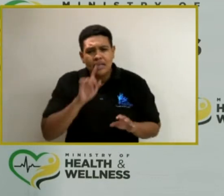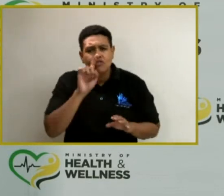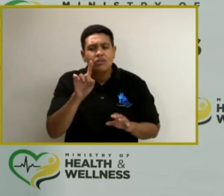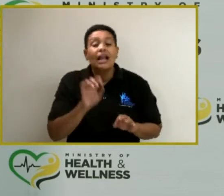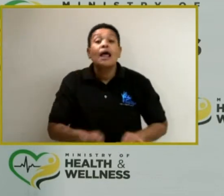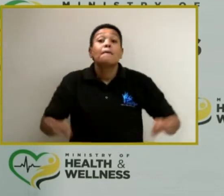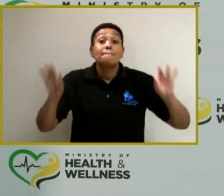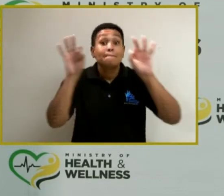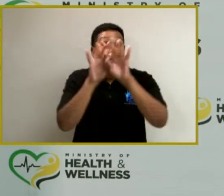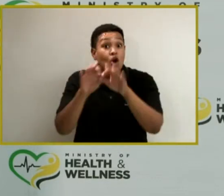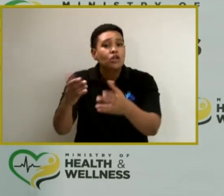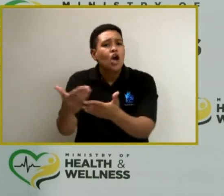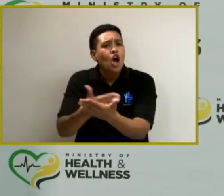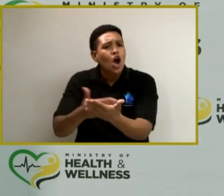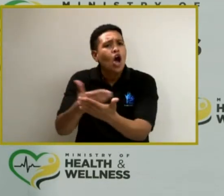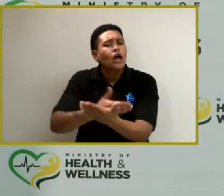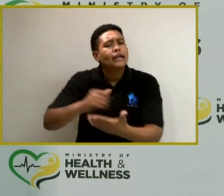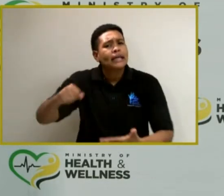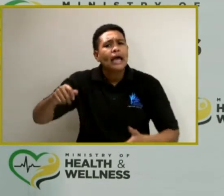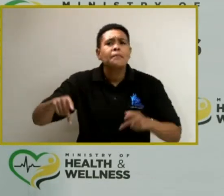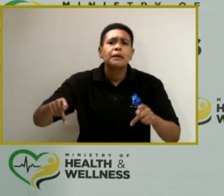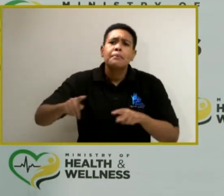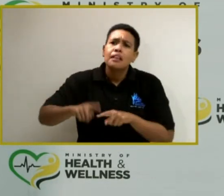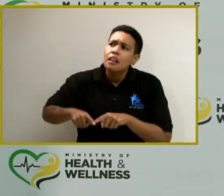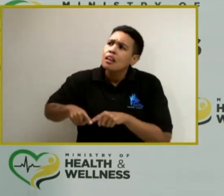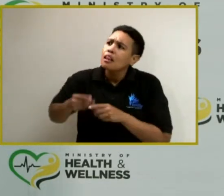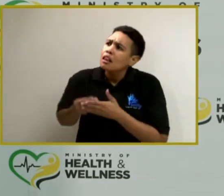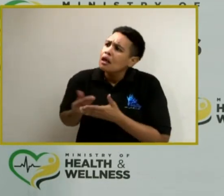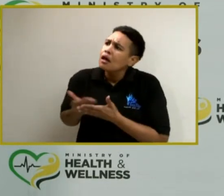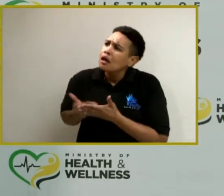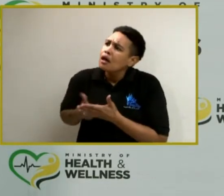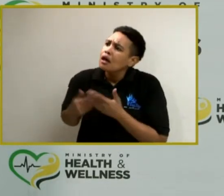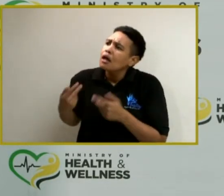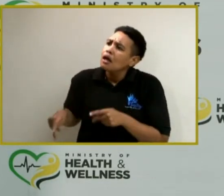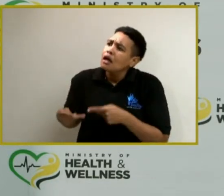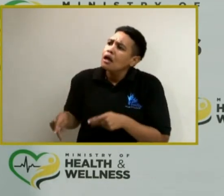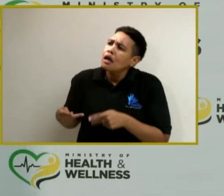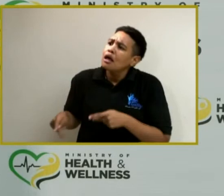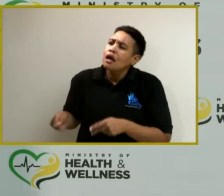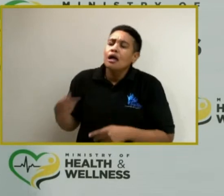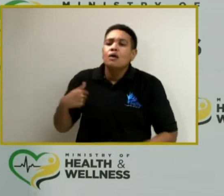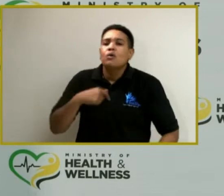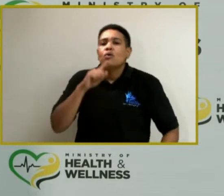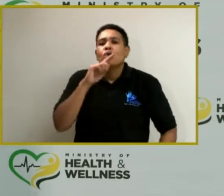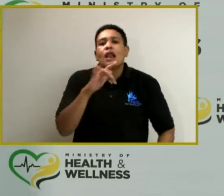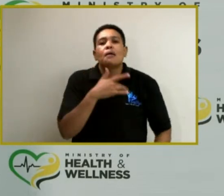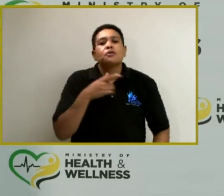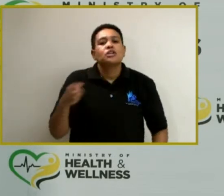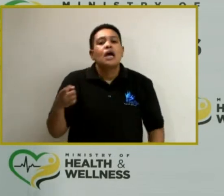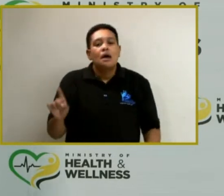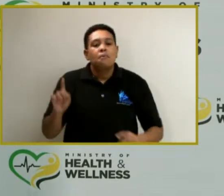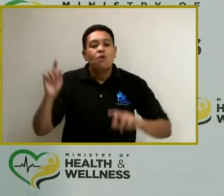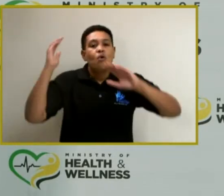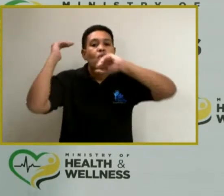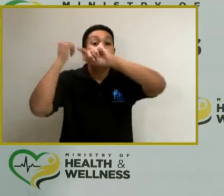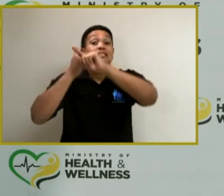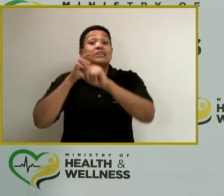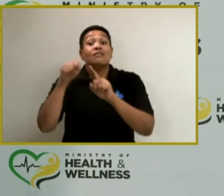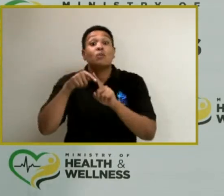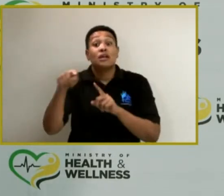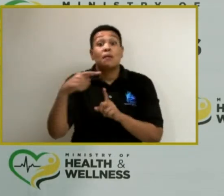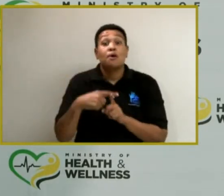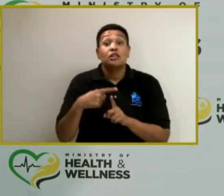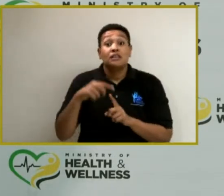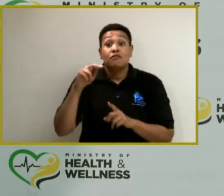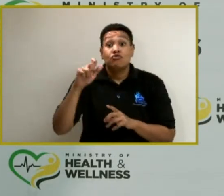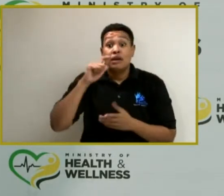very important earning, and people depend on it. We fully appreciate that. Hopefully, once the positivity